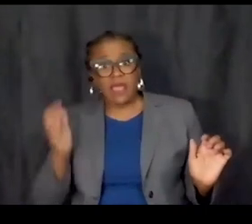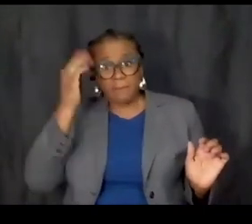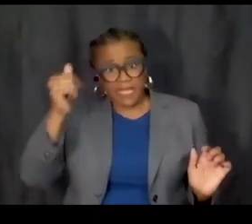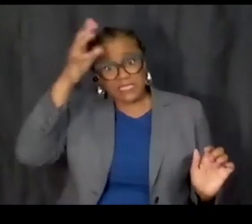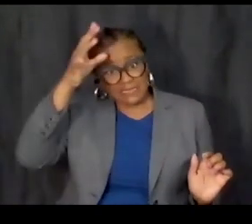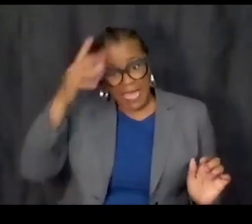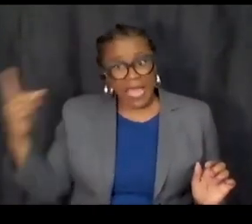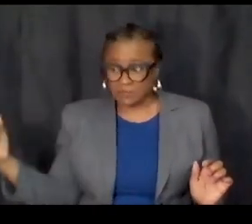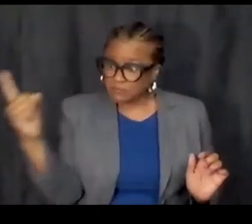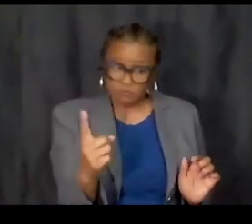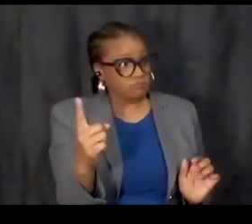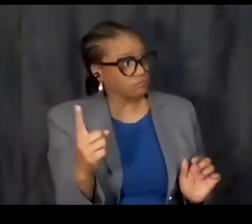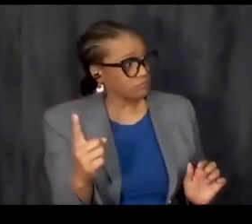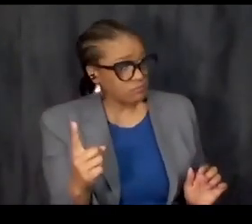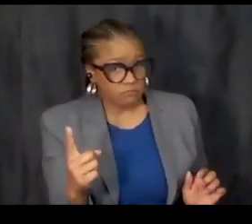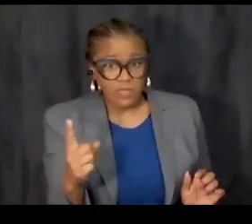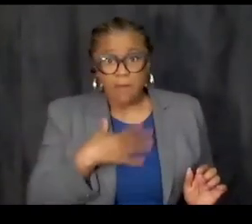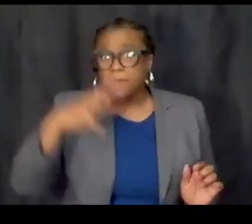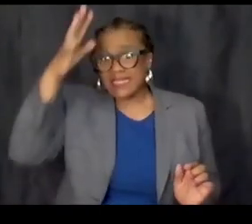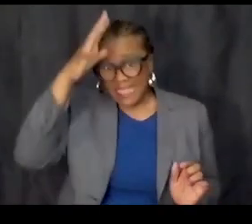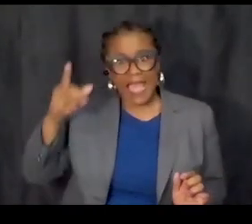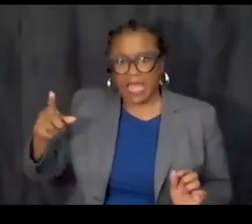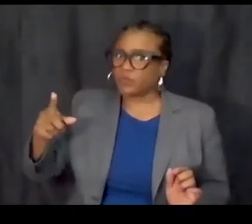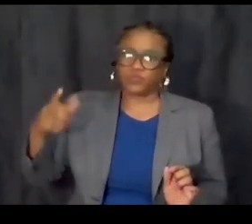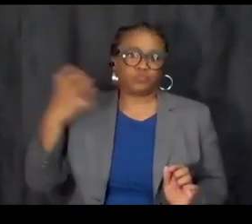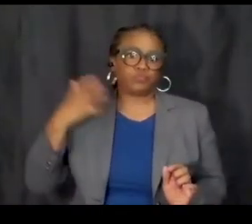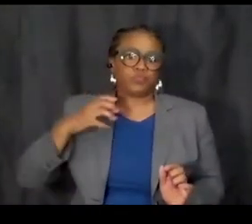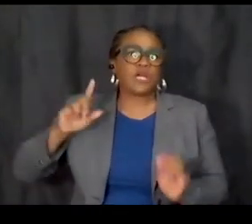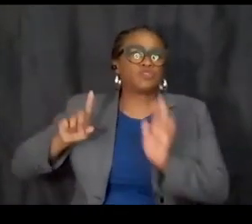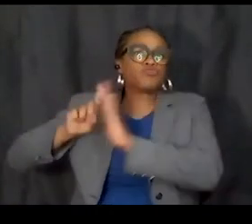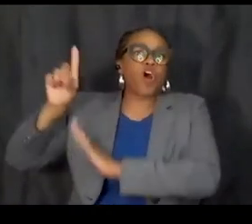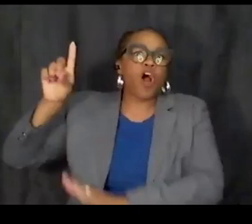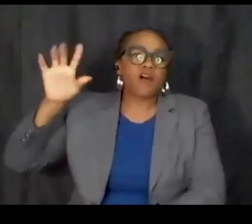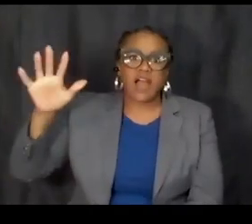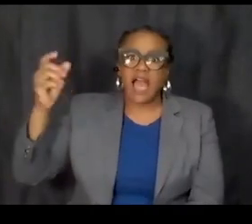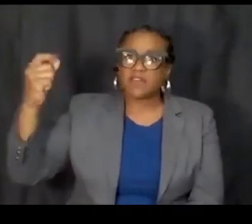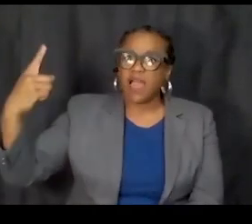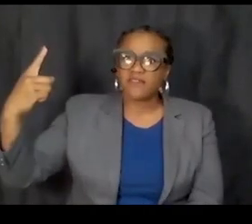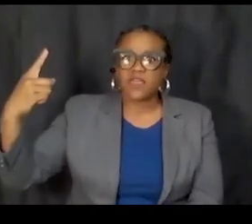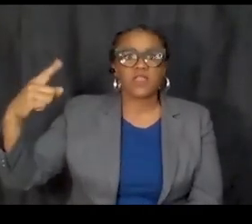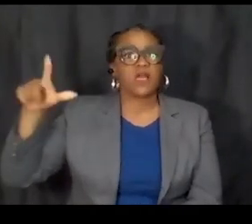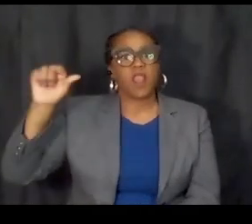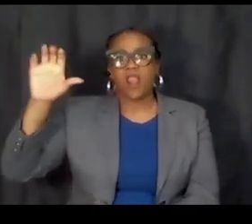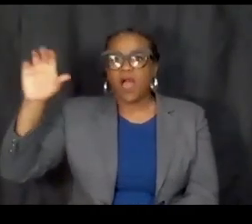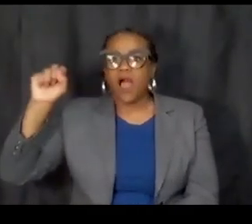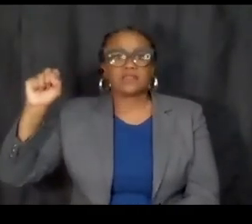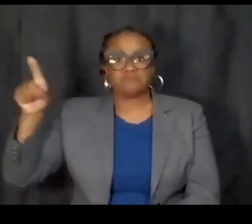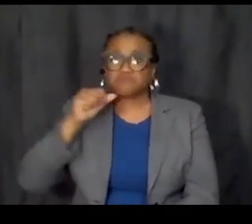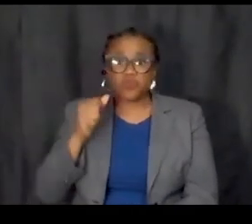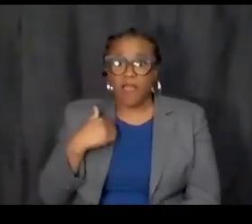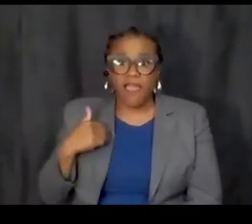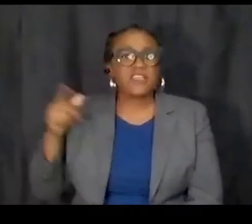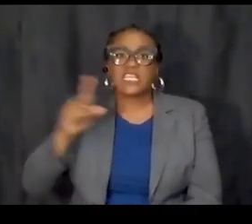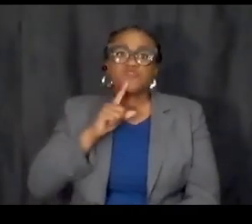there. My dad is like that. He's 5'11". He doesn't have locks or whatever. He's just like, he's a perfectly coiffed. He actually, you know,